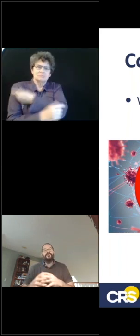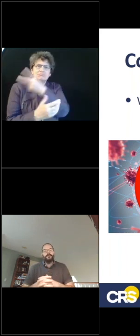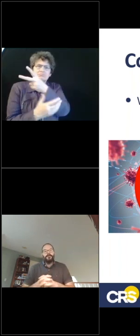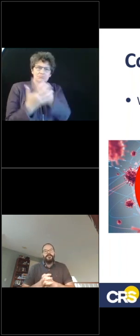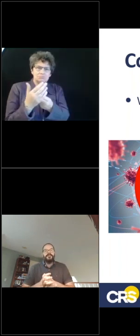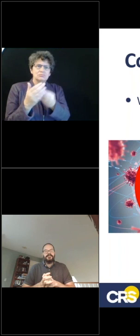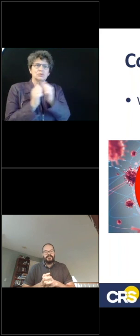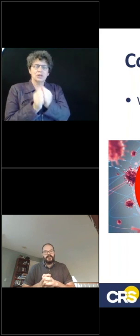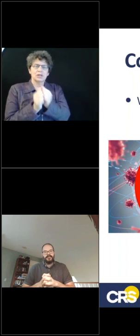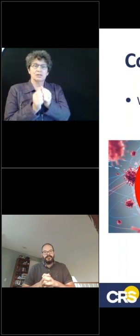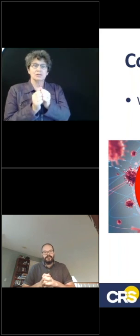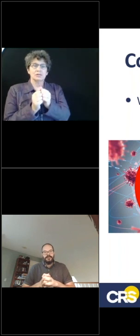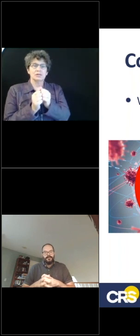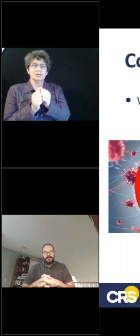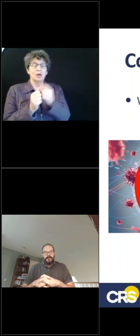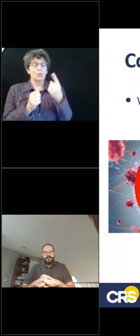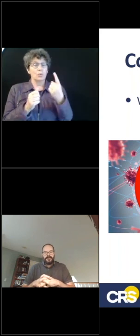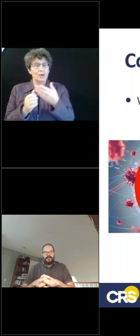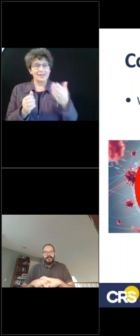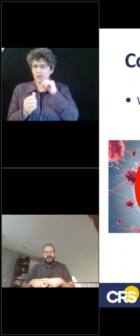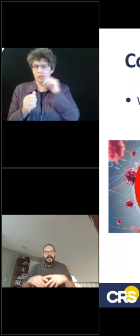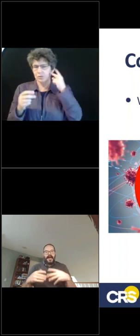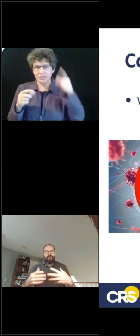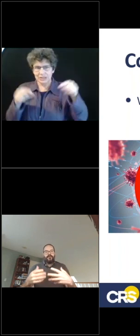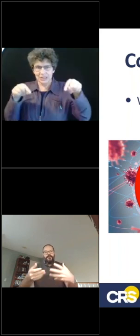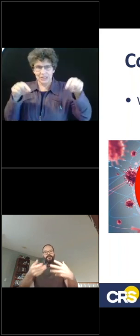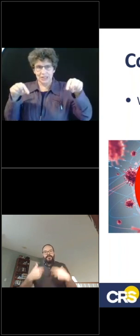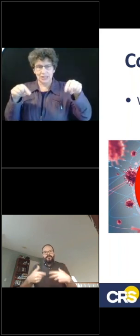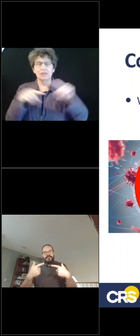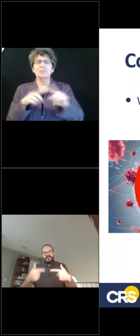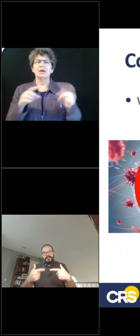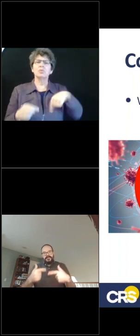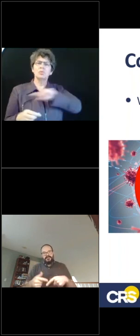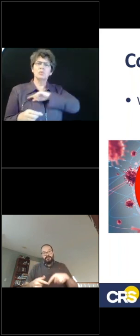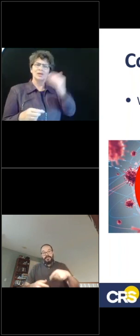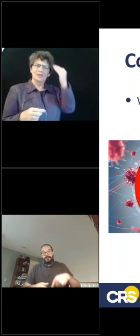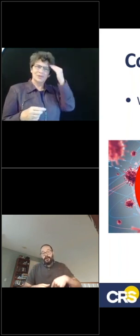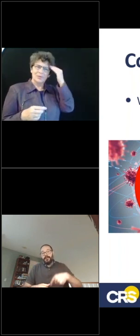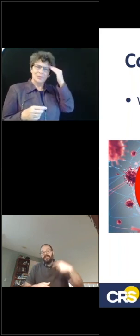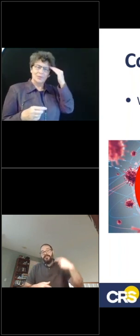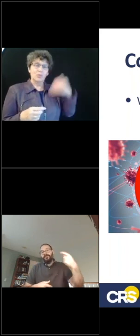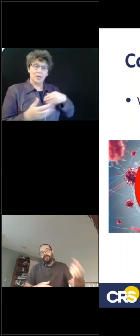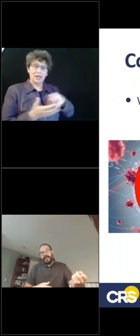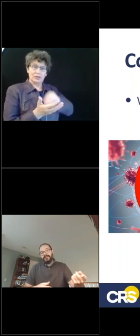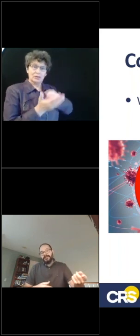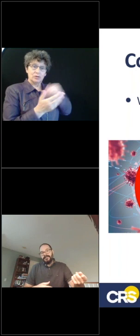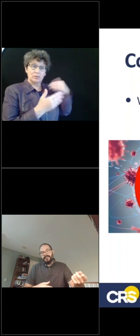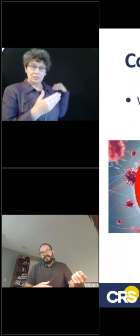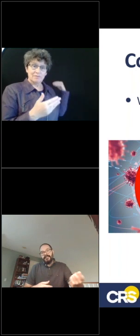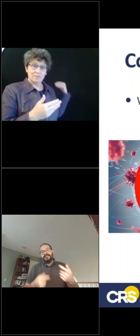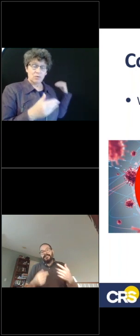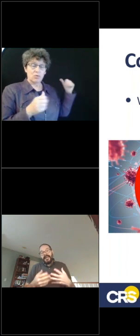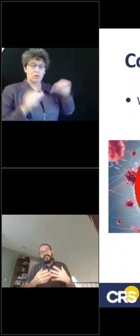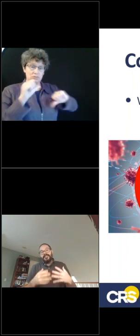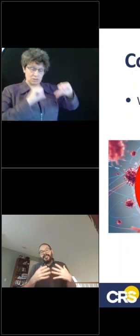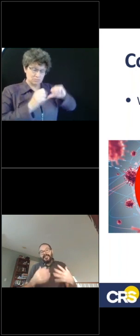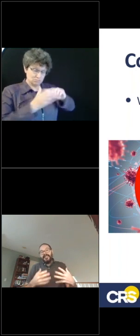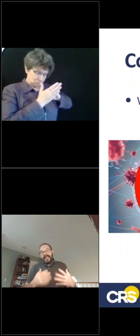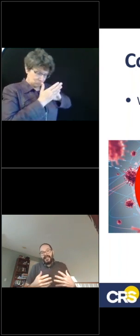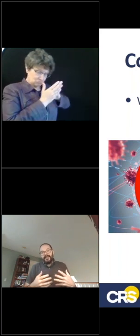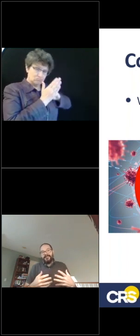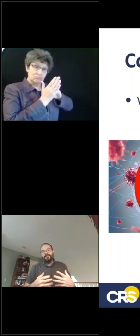know from previous science that our immune system's response to a vaccine is